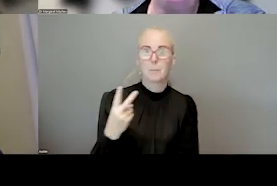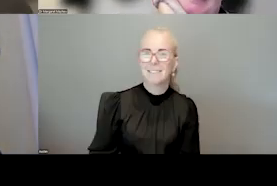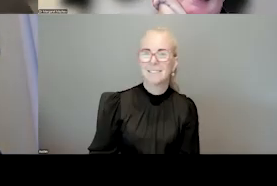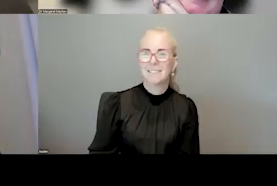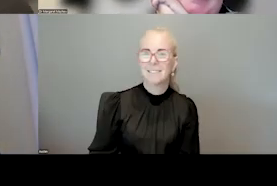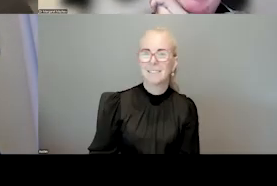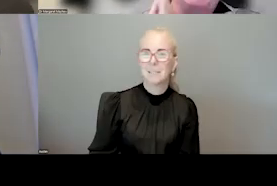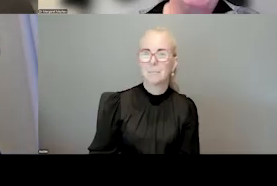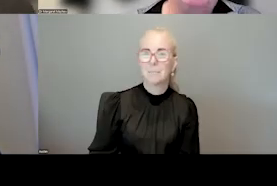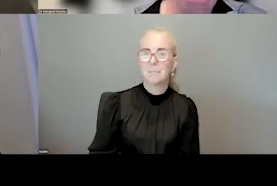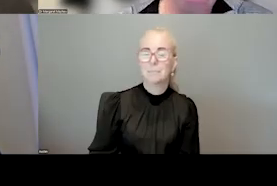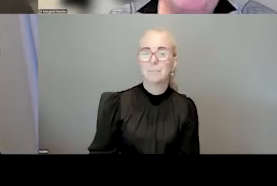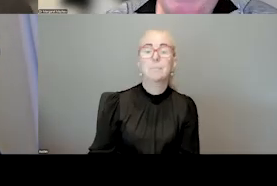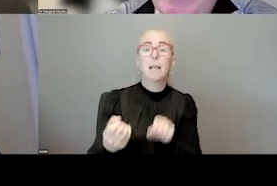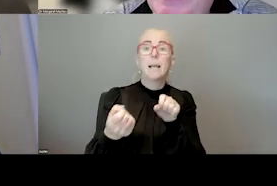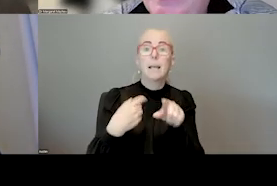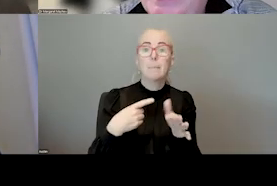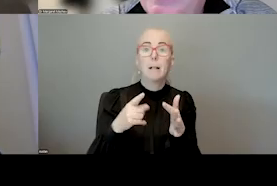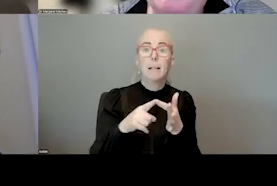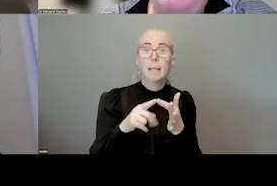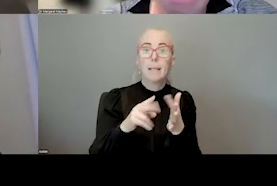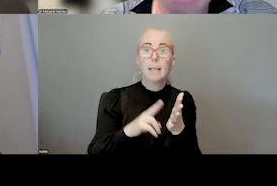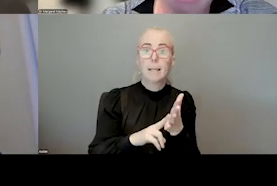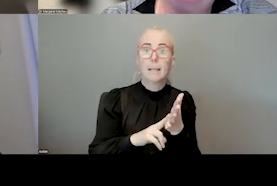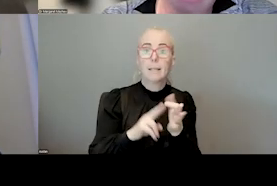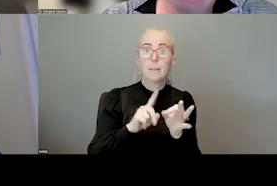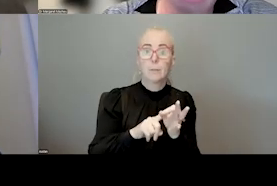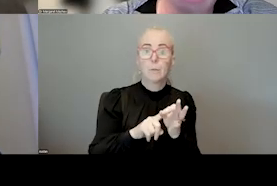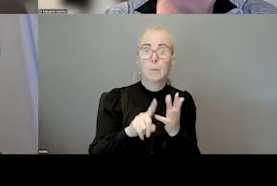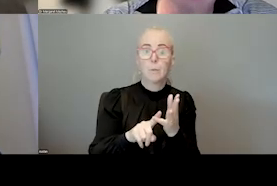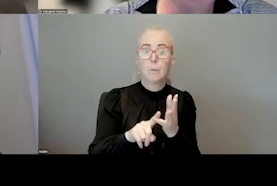1-800-229-912. If you're emailing us, email us at